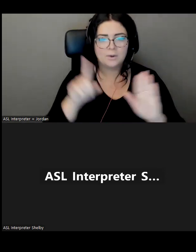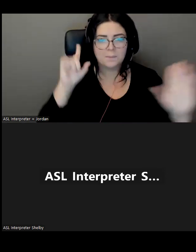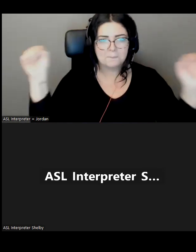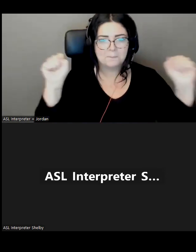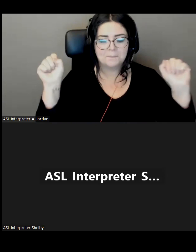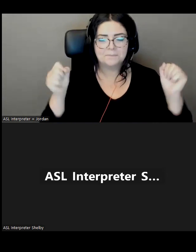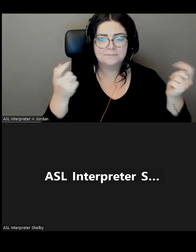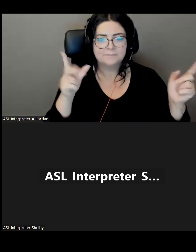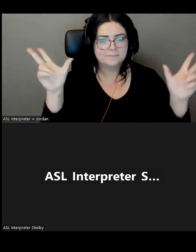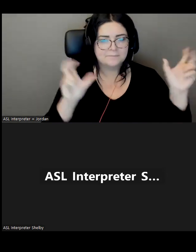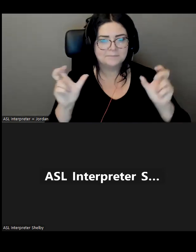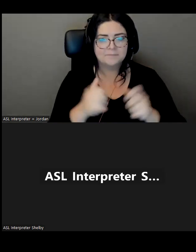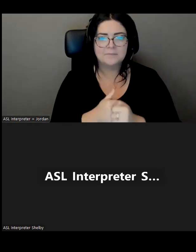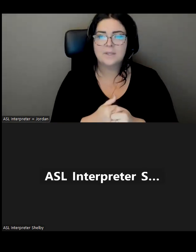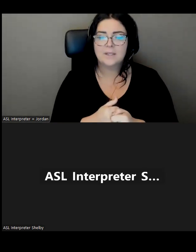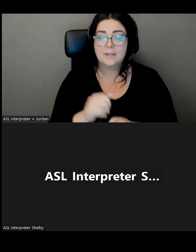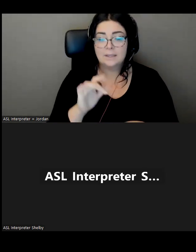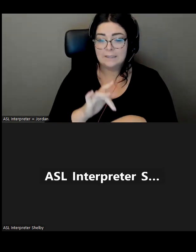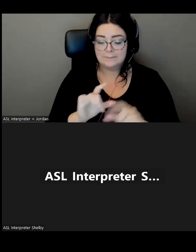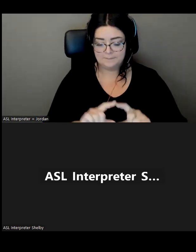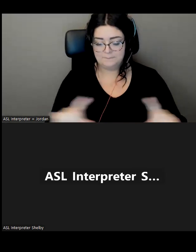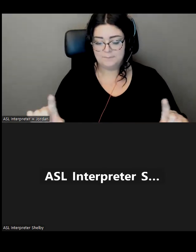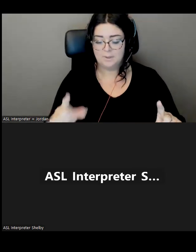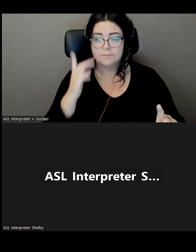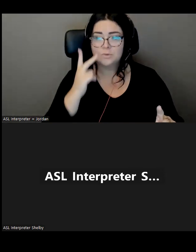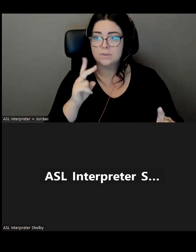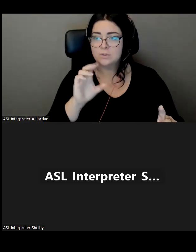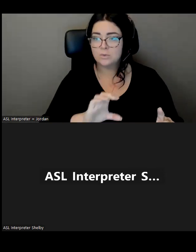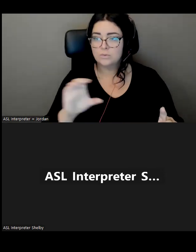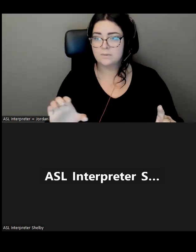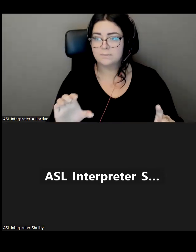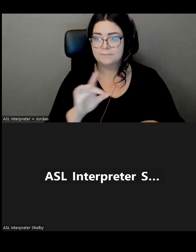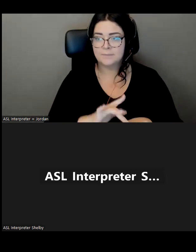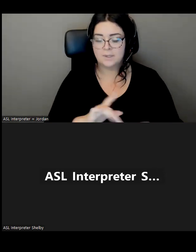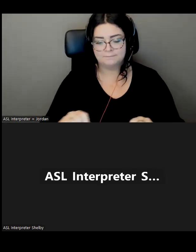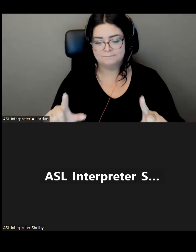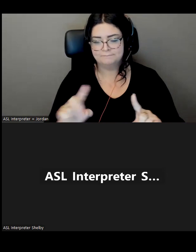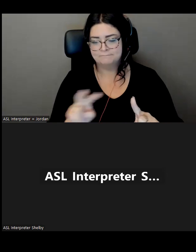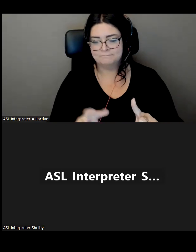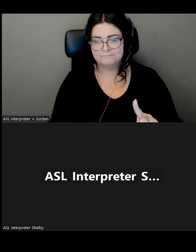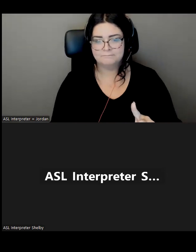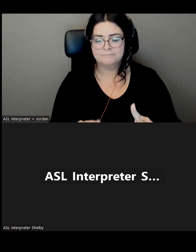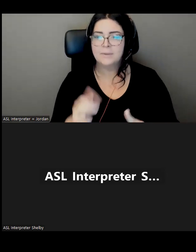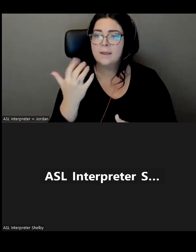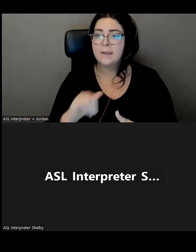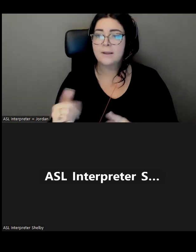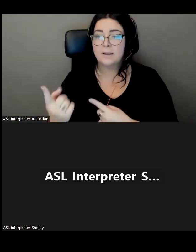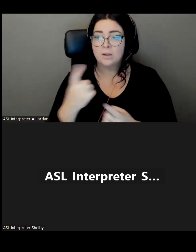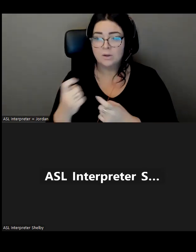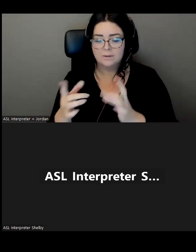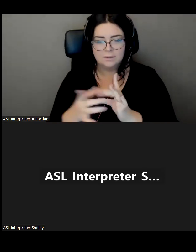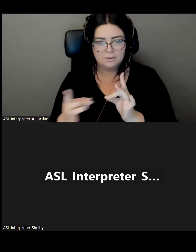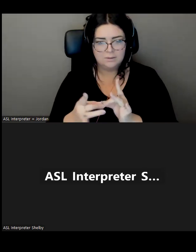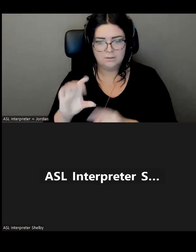noise. Click the closed captioning button on the bottom of your screen. Please place your questions and comments in the chat. We will